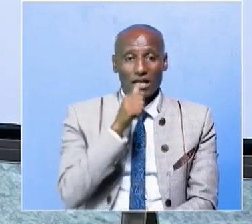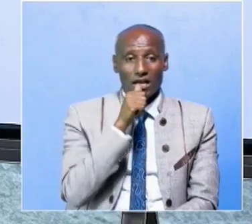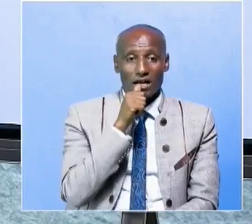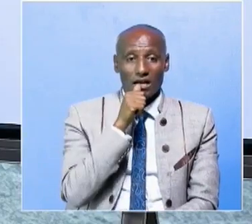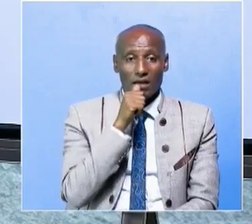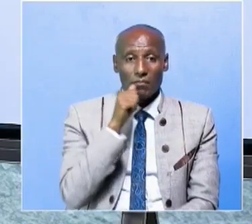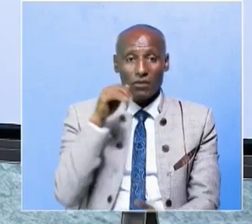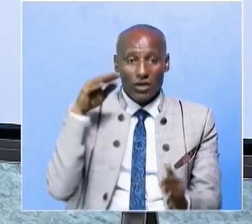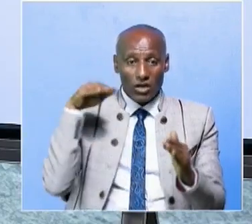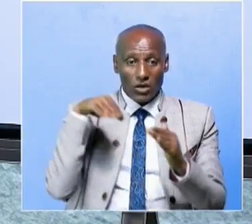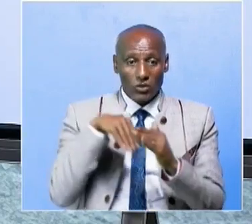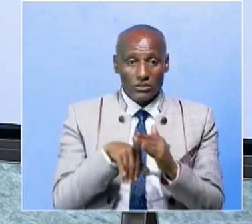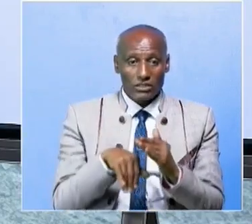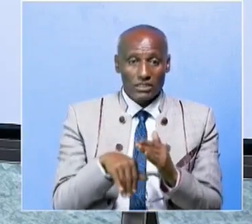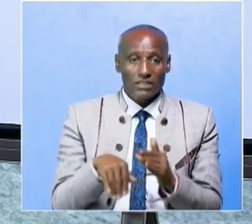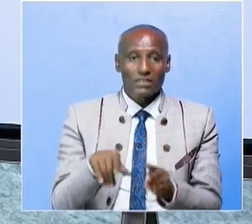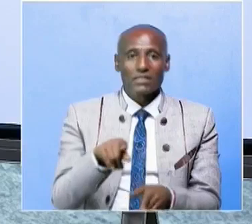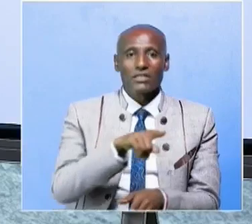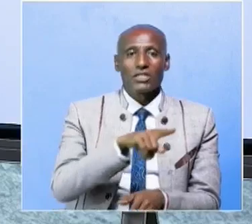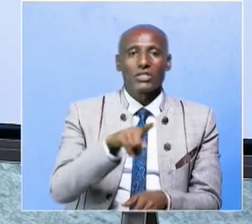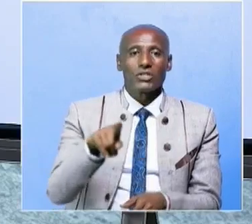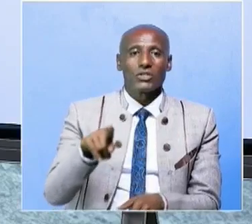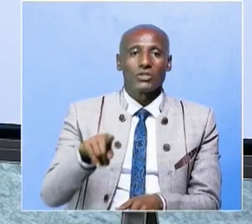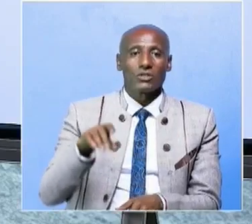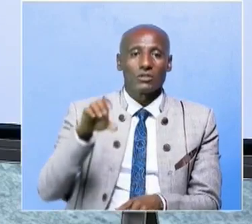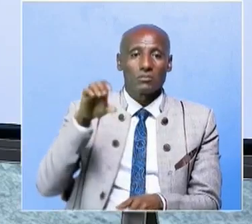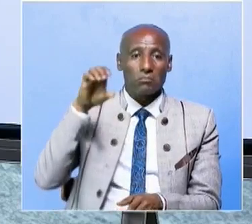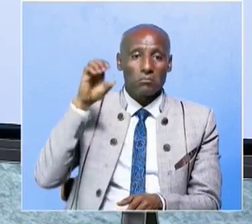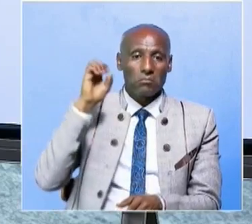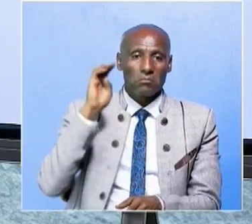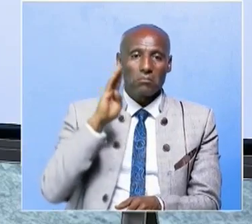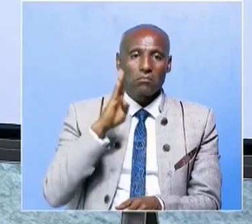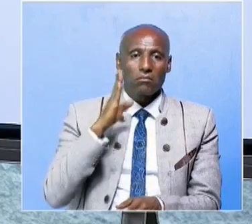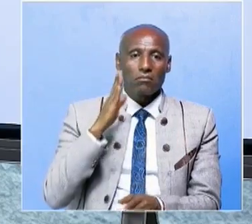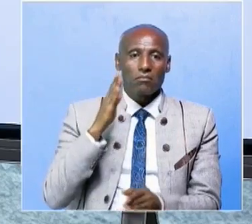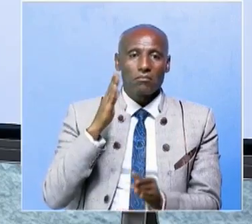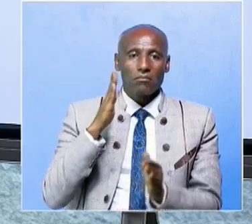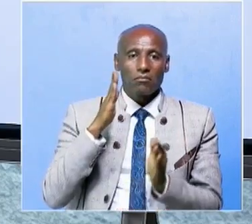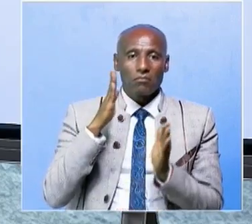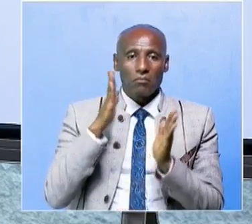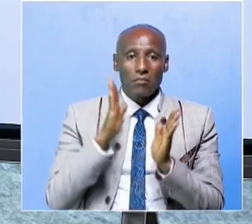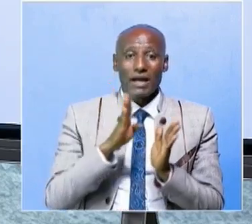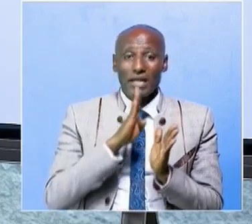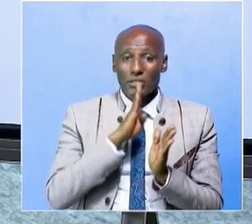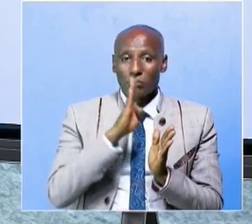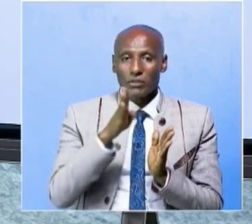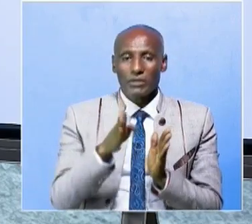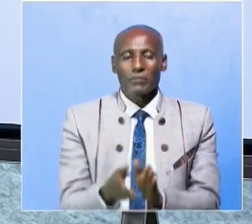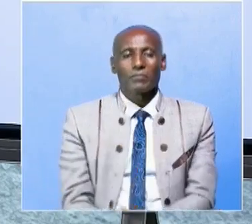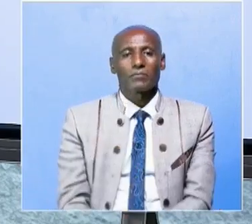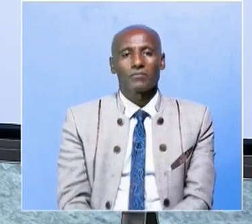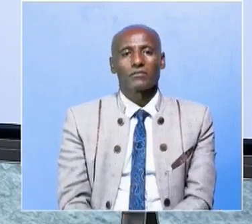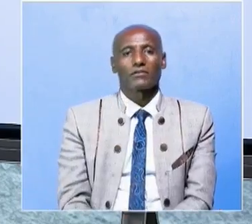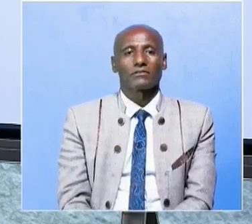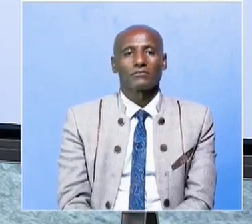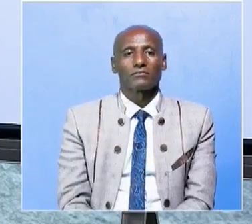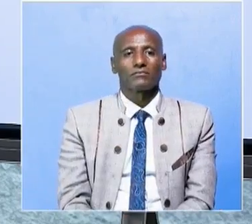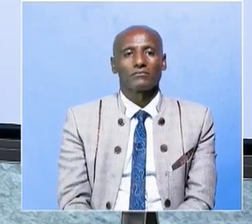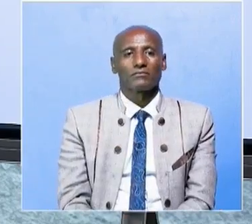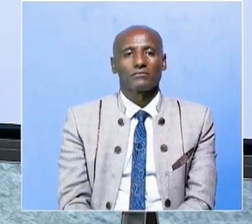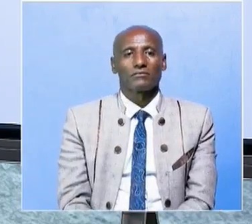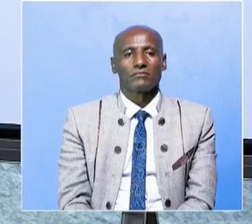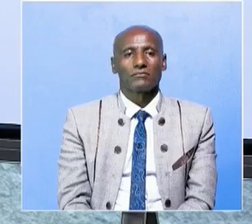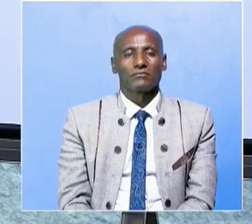be in trouble, right? Or other kinds of ideas that you want to put into